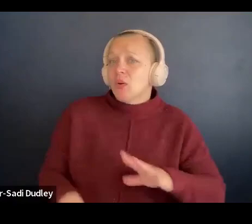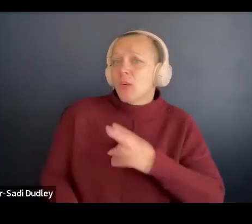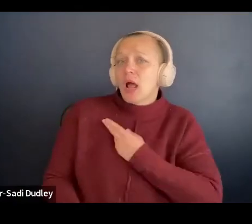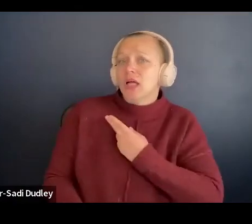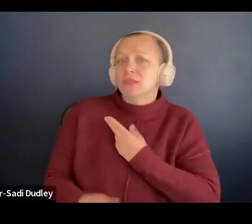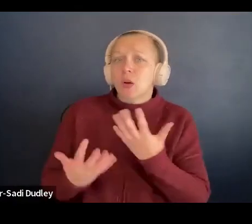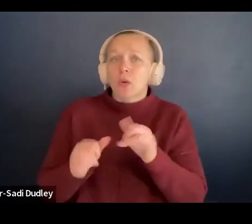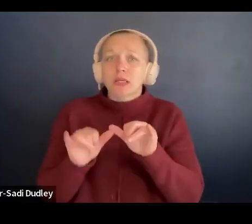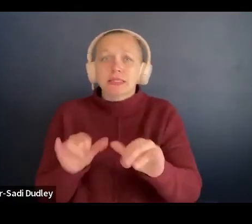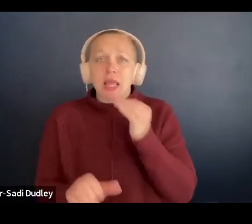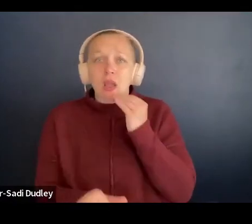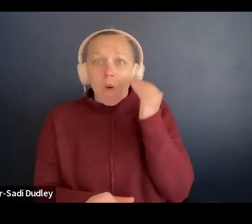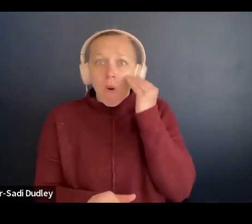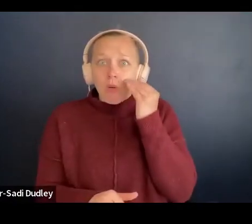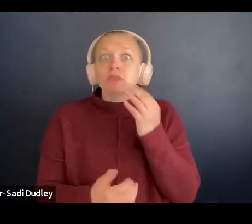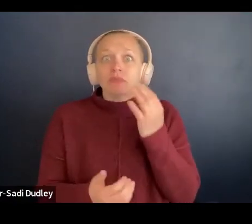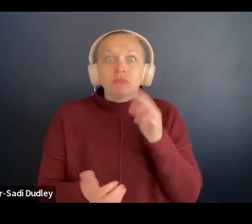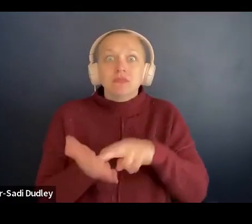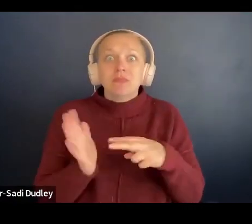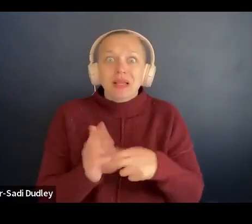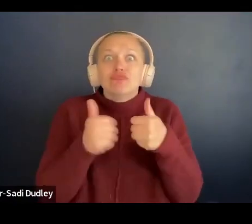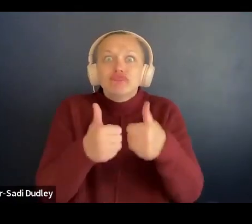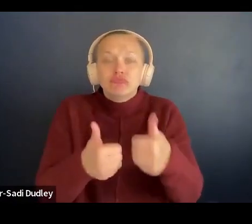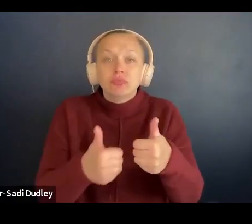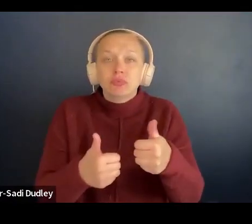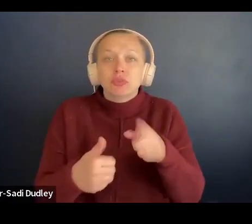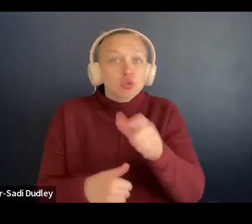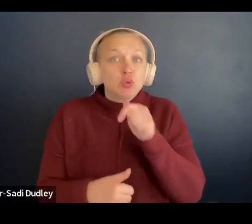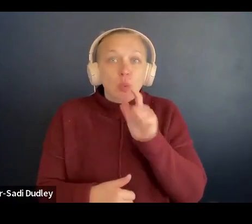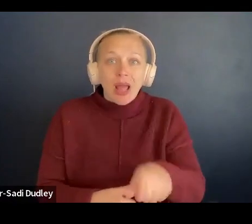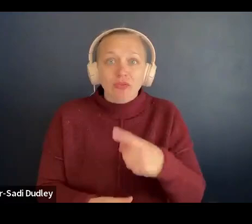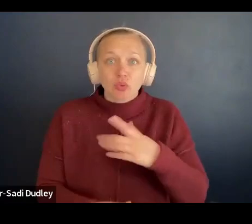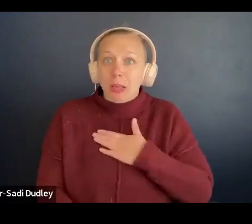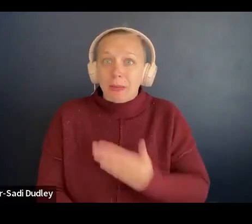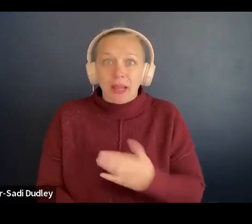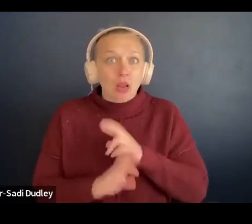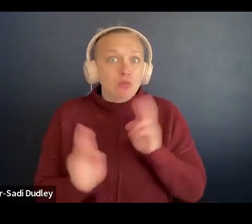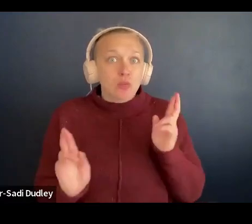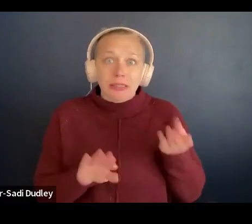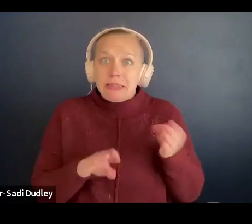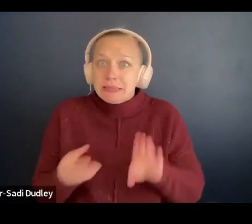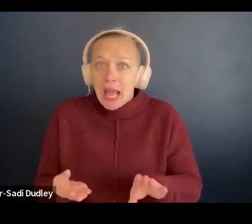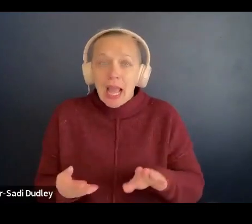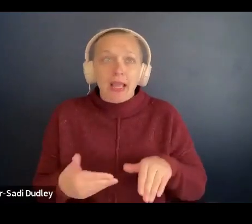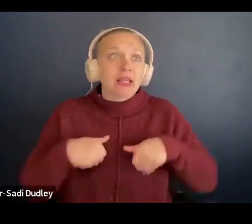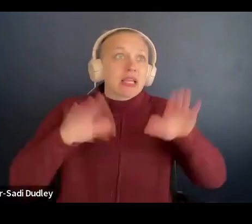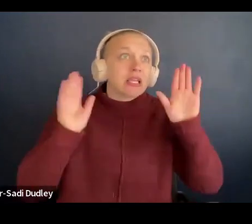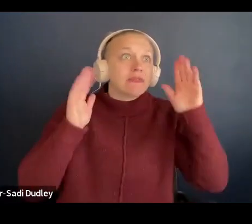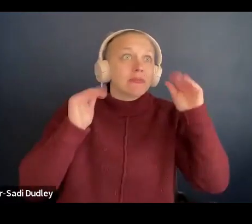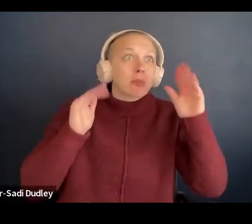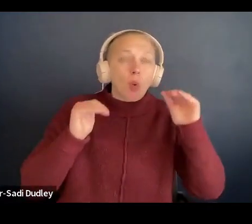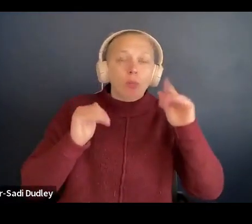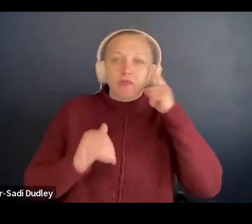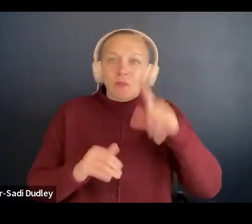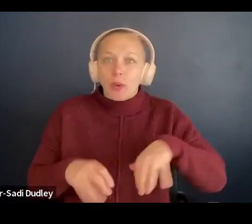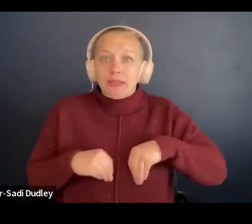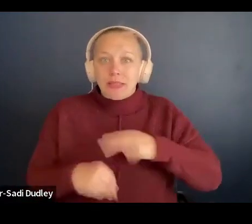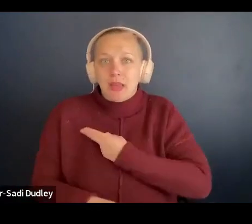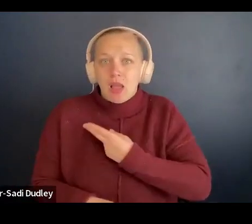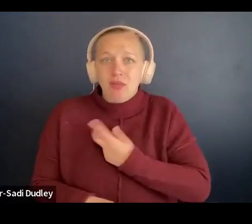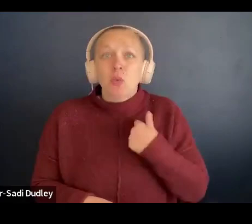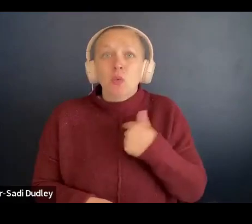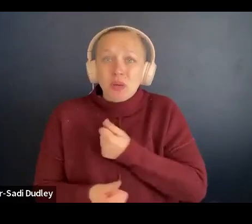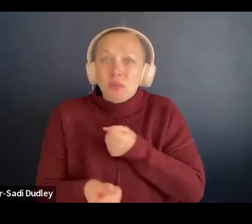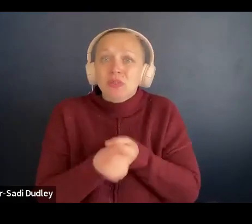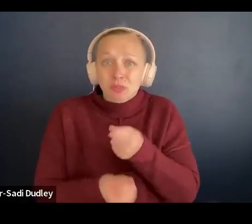home. We're here. We're open. You do not have to say you're ready to die. You do not have to say you're ready to give up hope to be on hospice. We are there to support